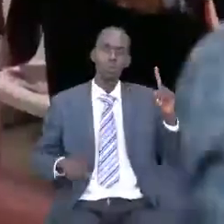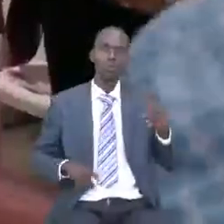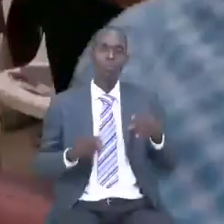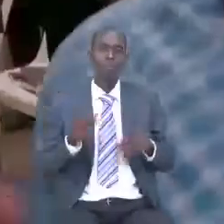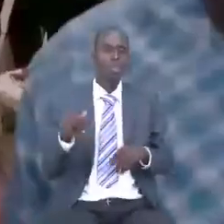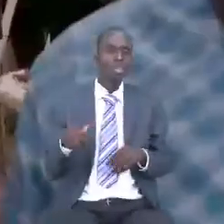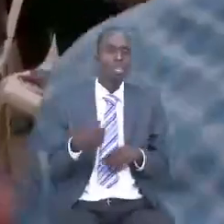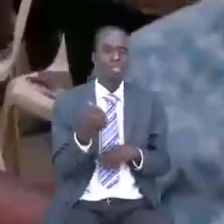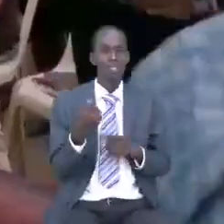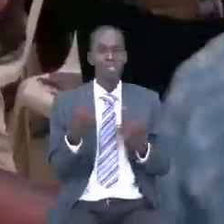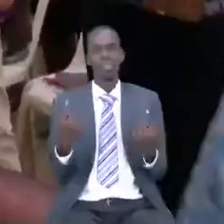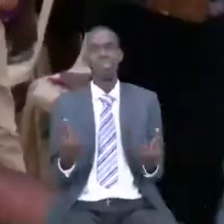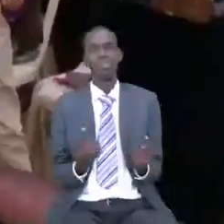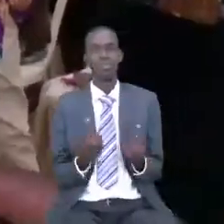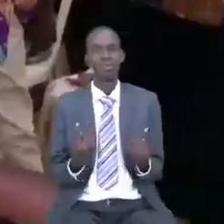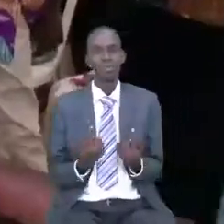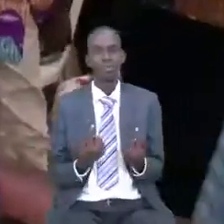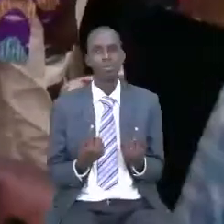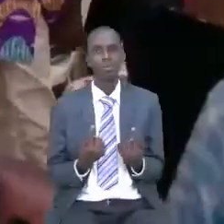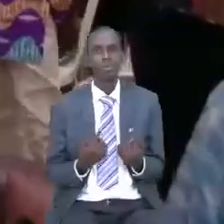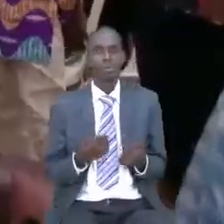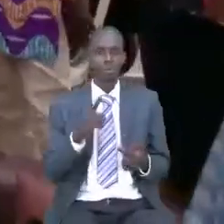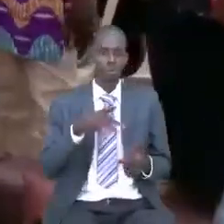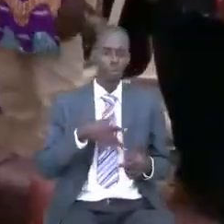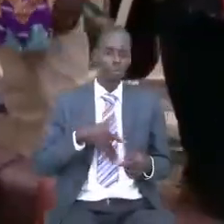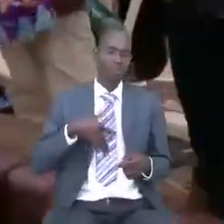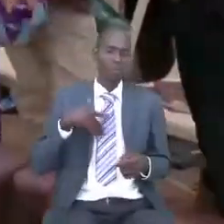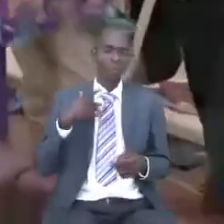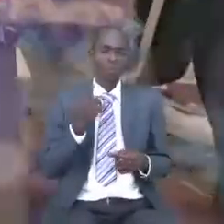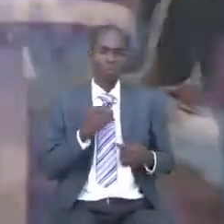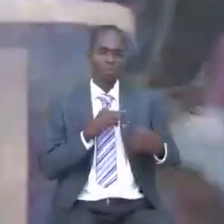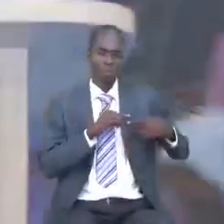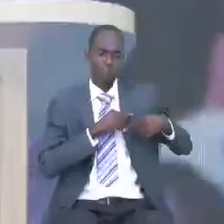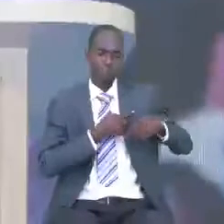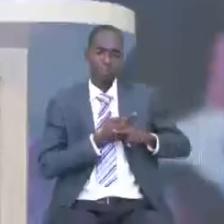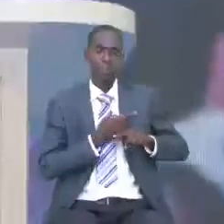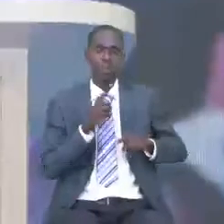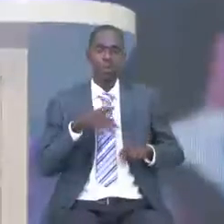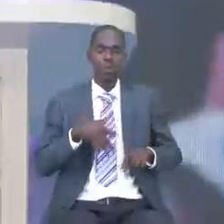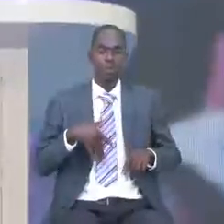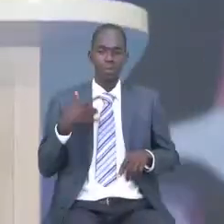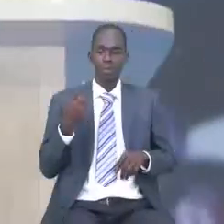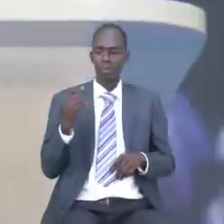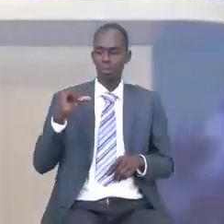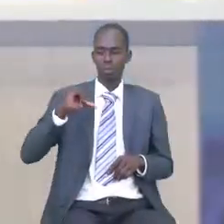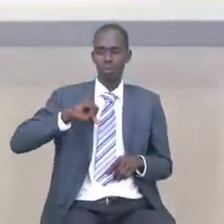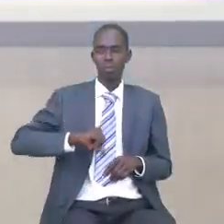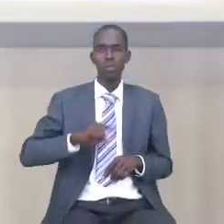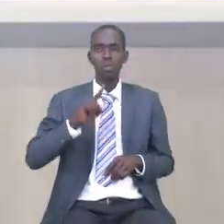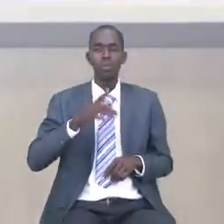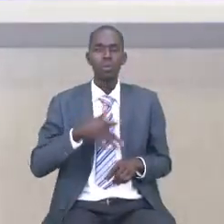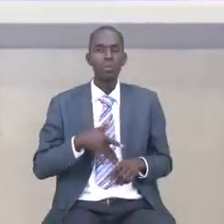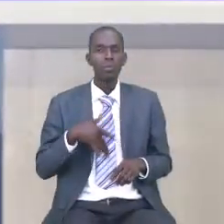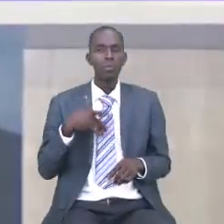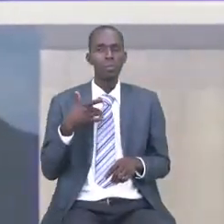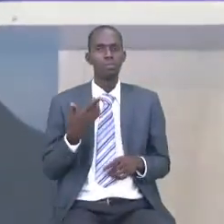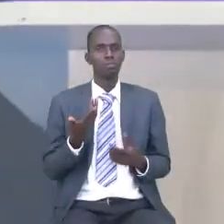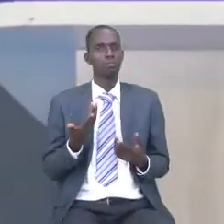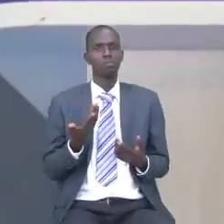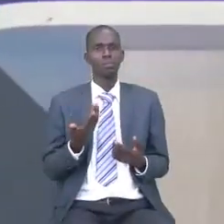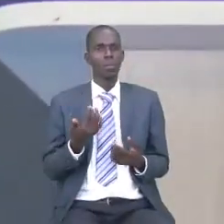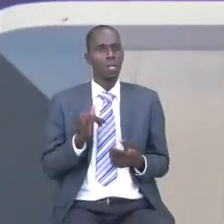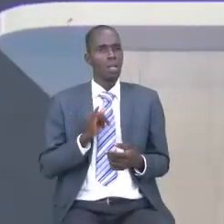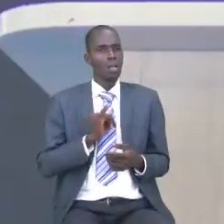sin, you feel the guilt, you feel the condemnation, you feel, I've not been